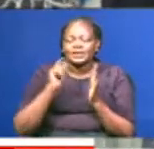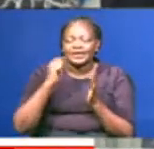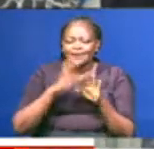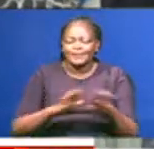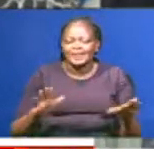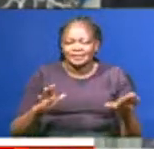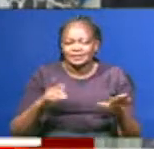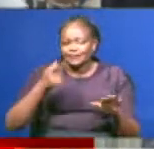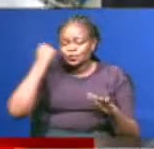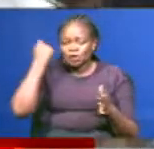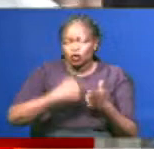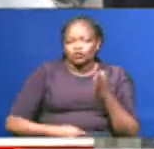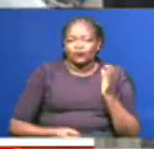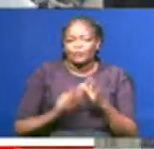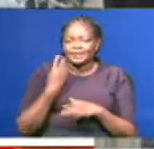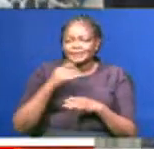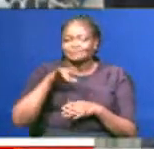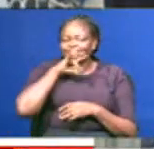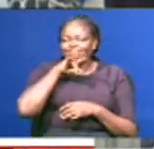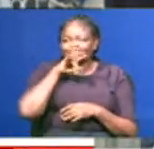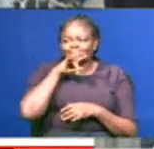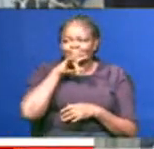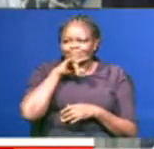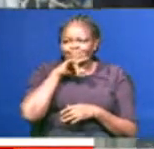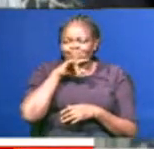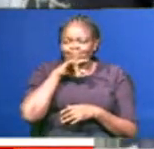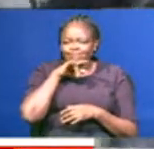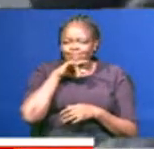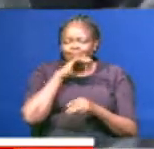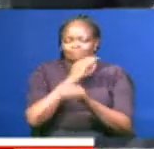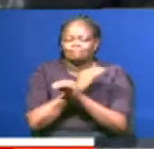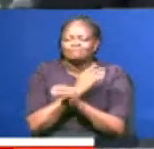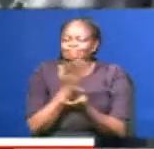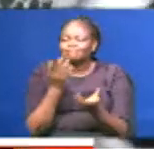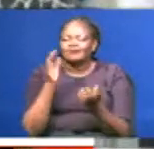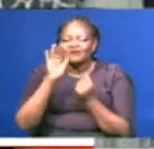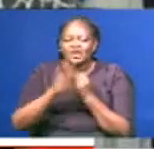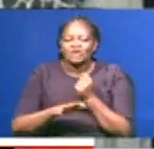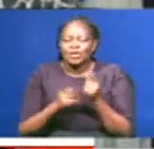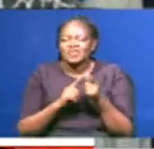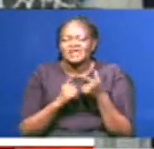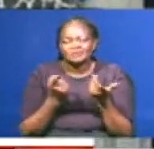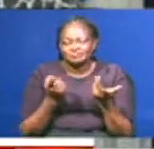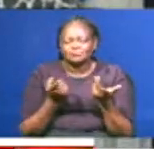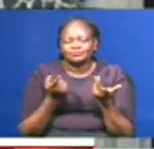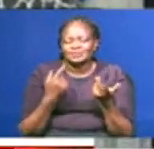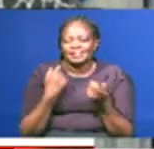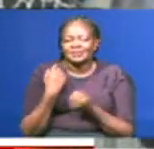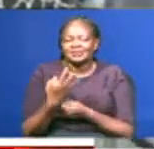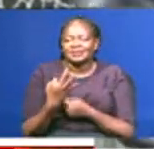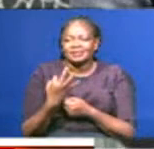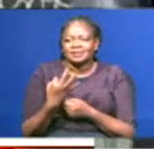the cost of production in Uganda, in Zambia, is quite low. I'm getting